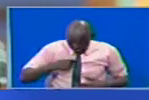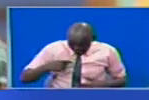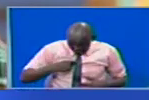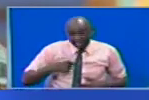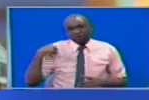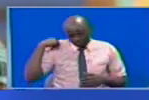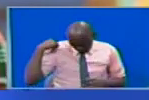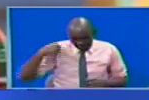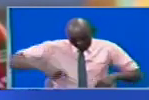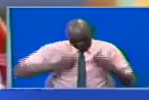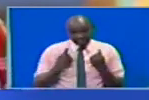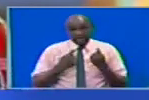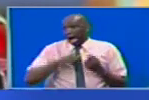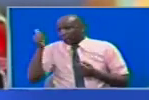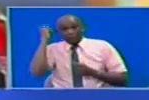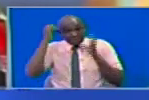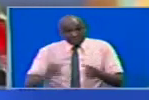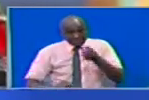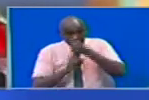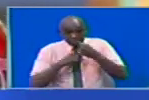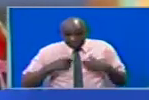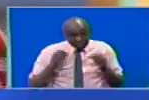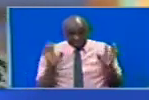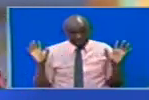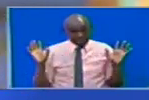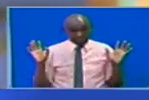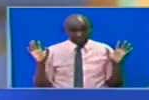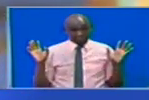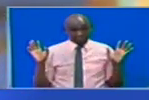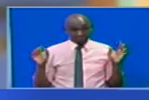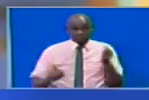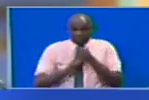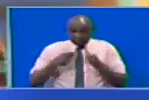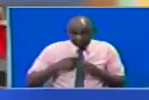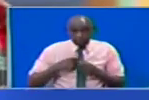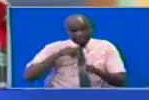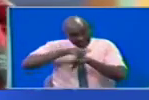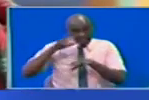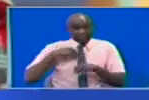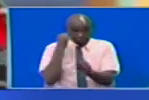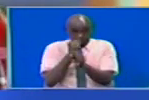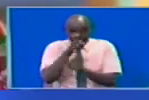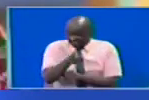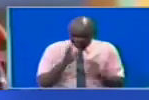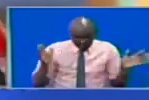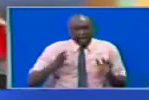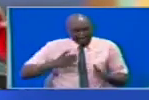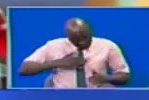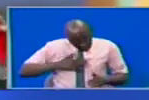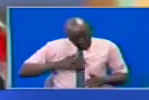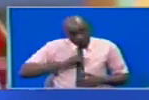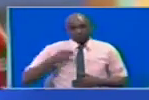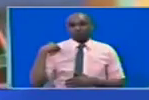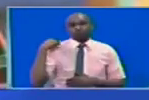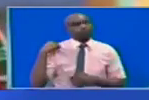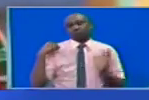kwa hiyo yote, hakuna mwanasiasa yote ananiweza kunisaidia ti ama amenituma aende ufanye hii sababu unajua ukifanya hii unani